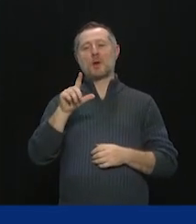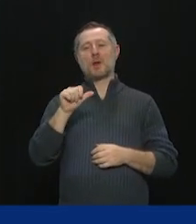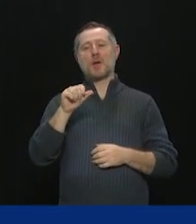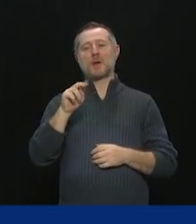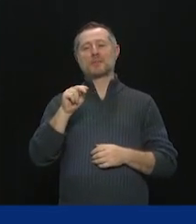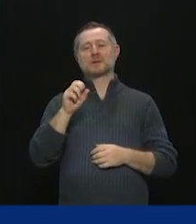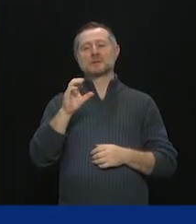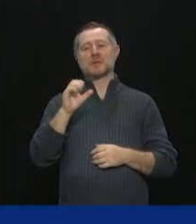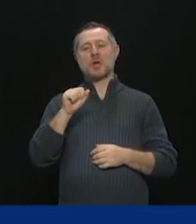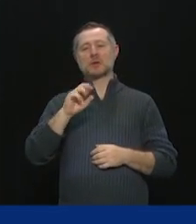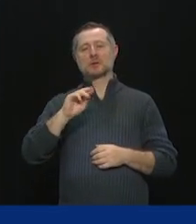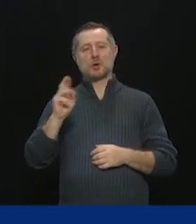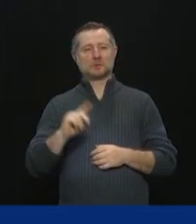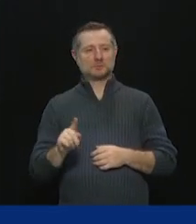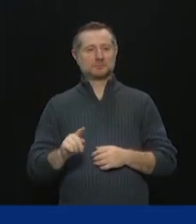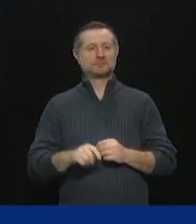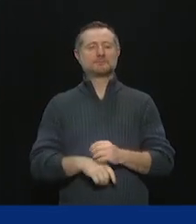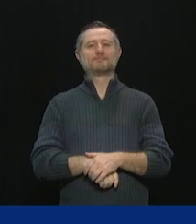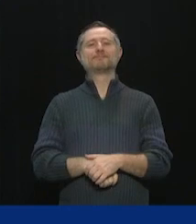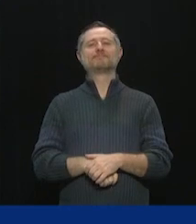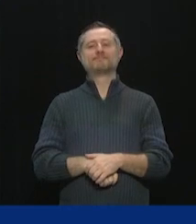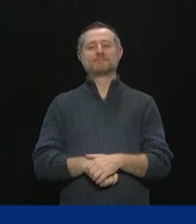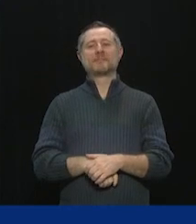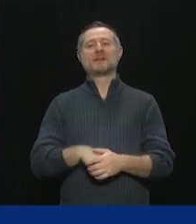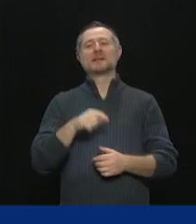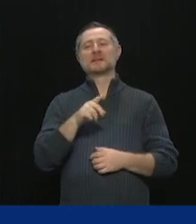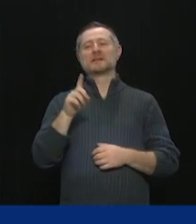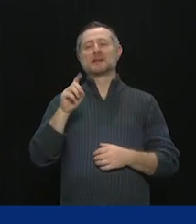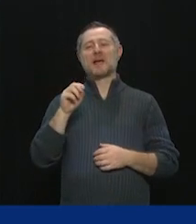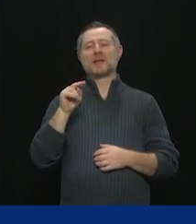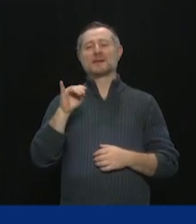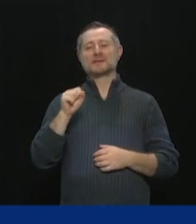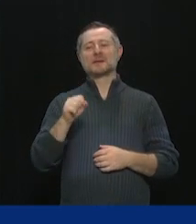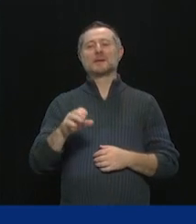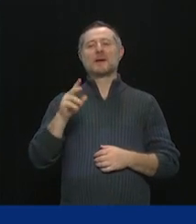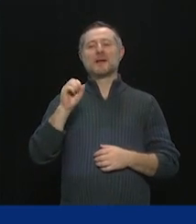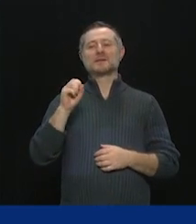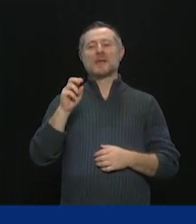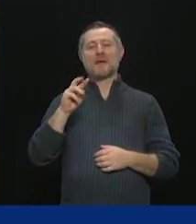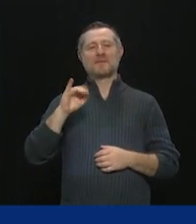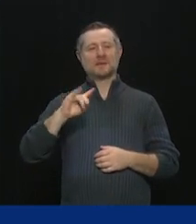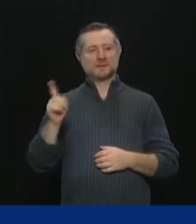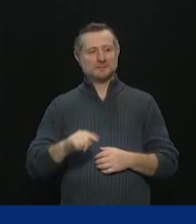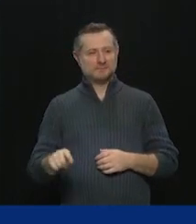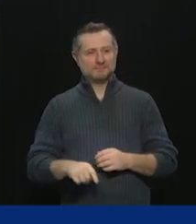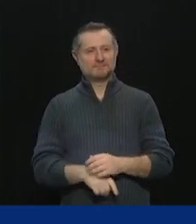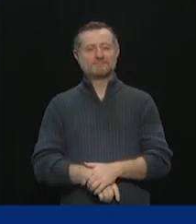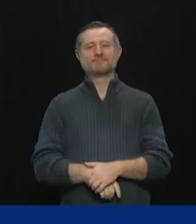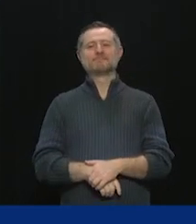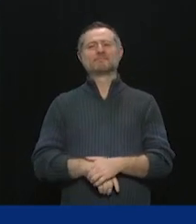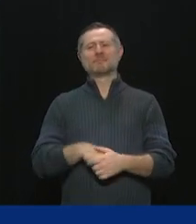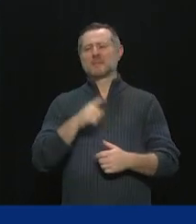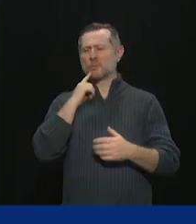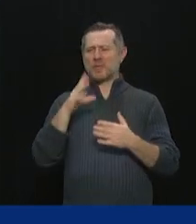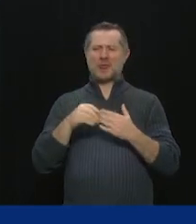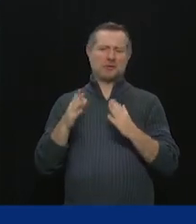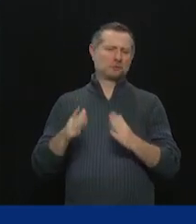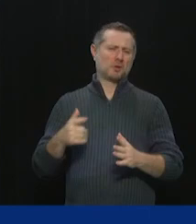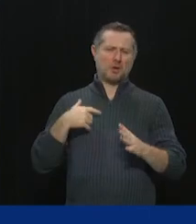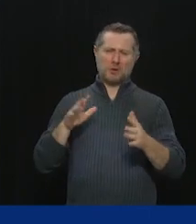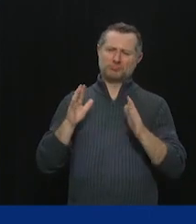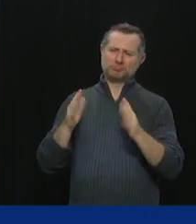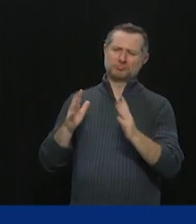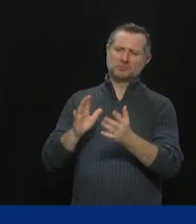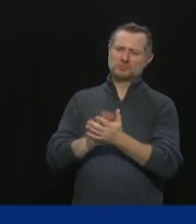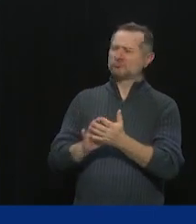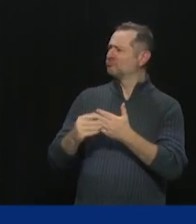us. Denise Abbott, another woman who likes to go where it's not usually customary for women to lead, and I want to thank her for her incredible leadership as well.